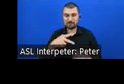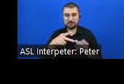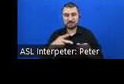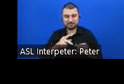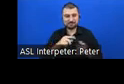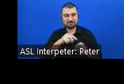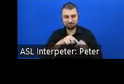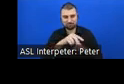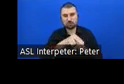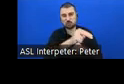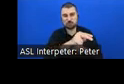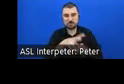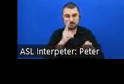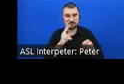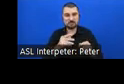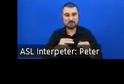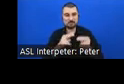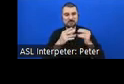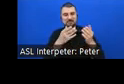526 can be seen right here.